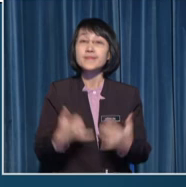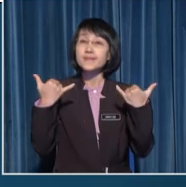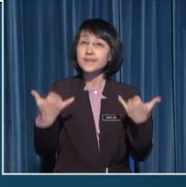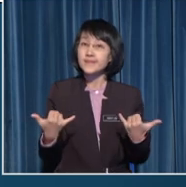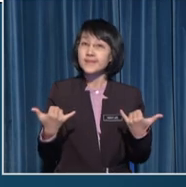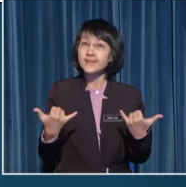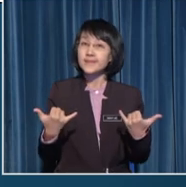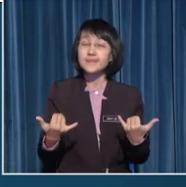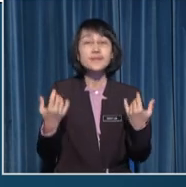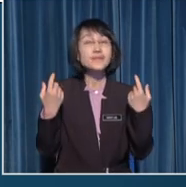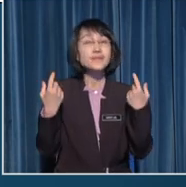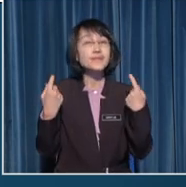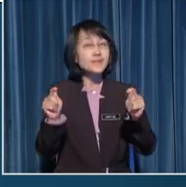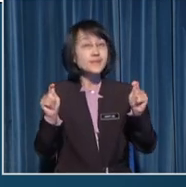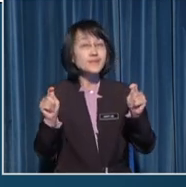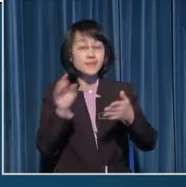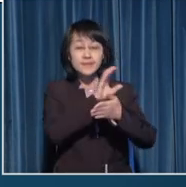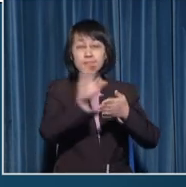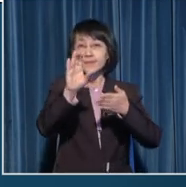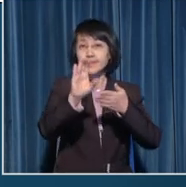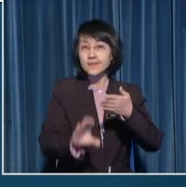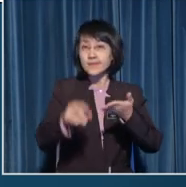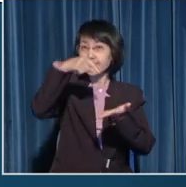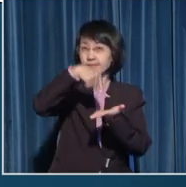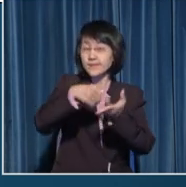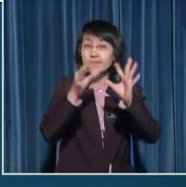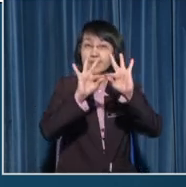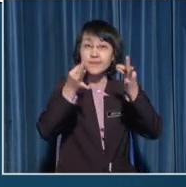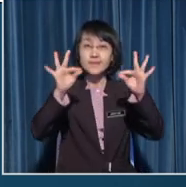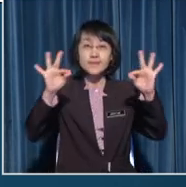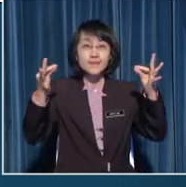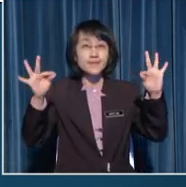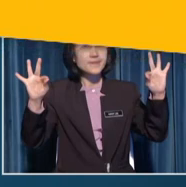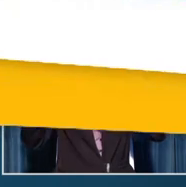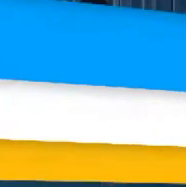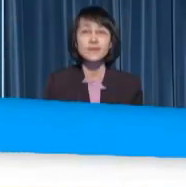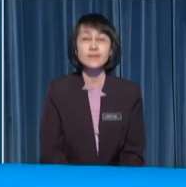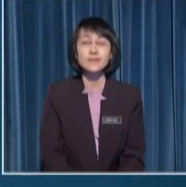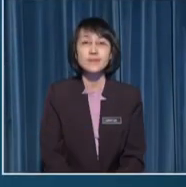Now, try to complete these sentences.